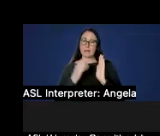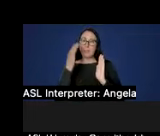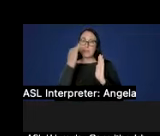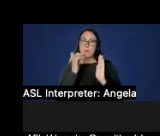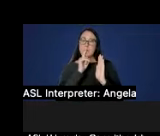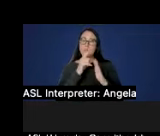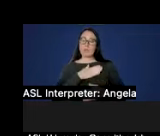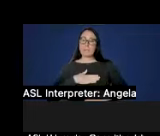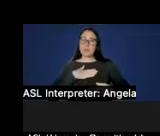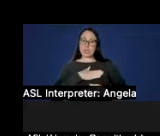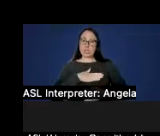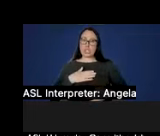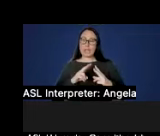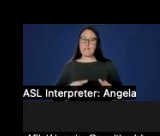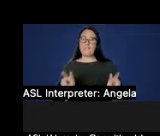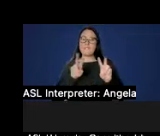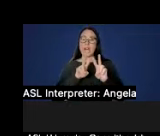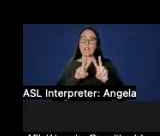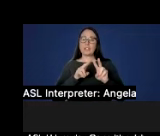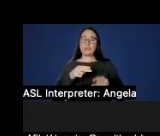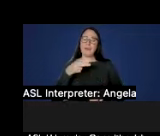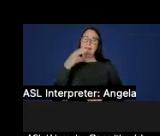appreciate and we value highly trained SANEs.